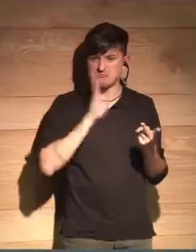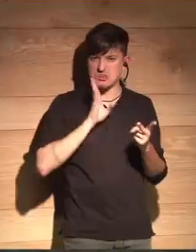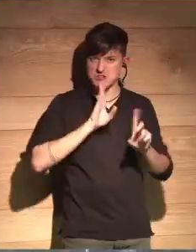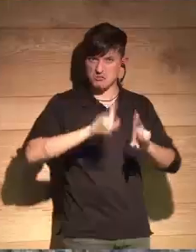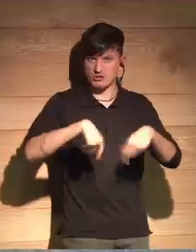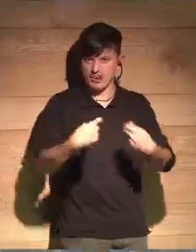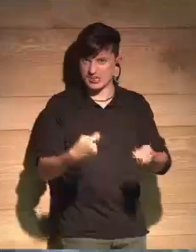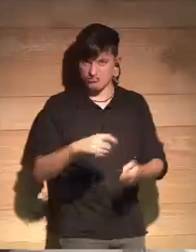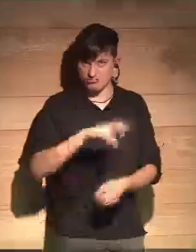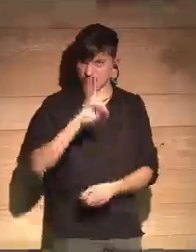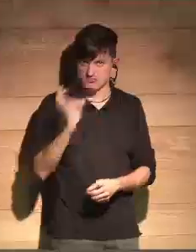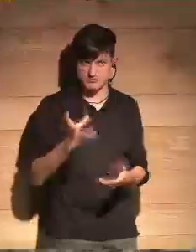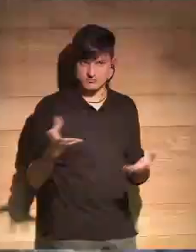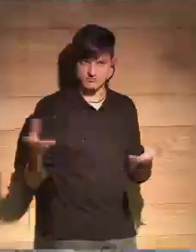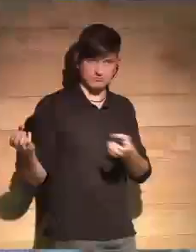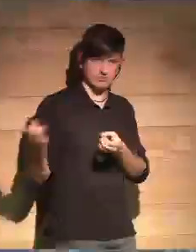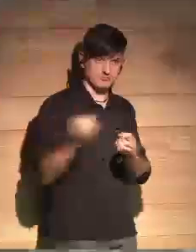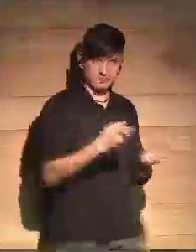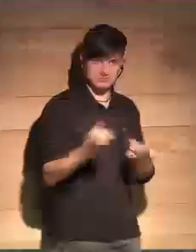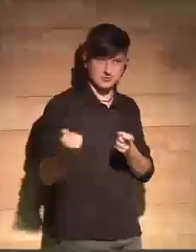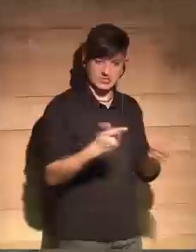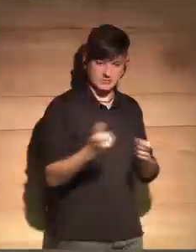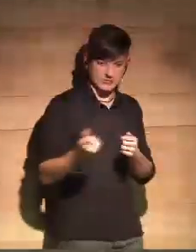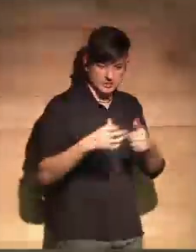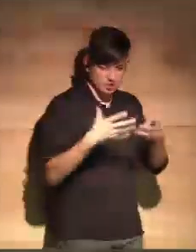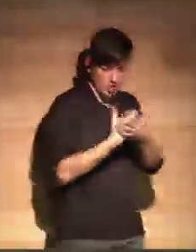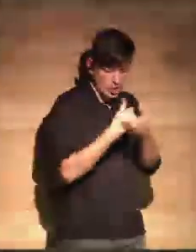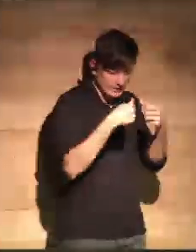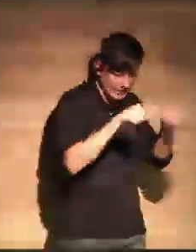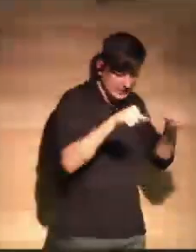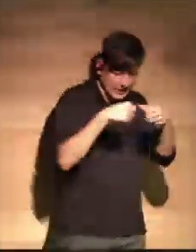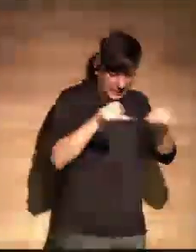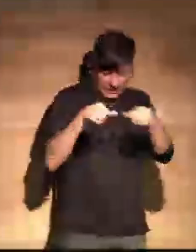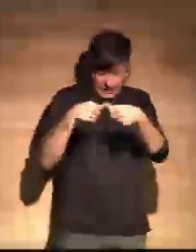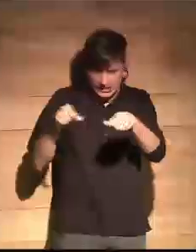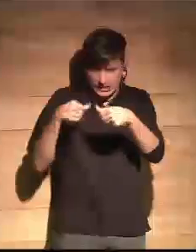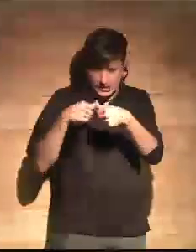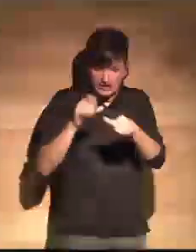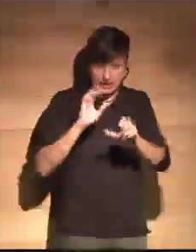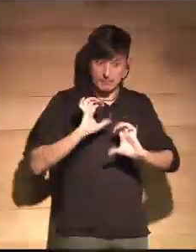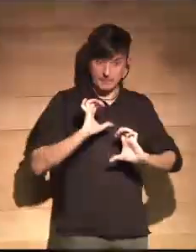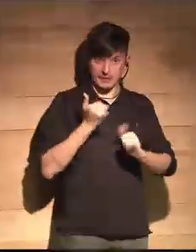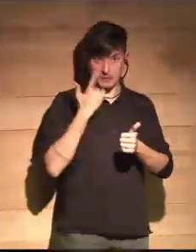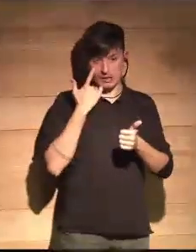And after tagging all of them, we started following them.